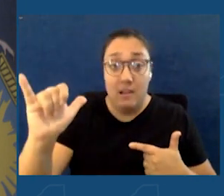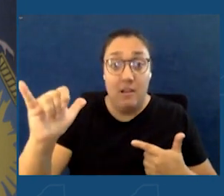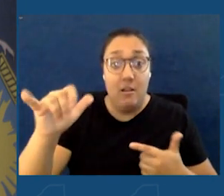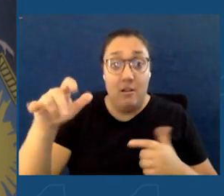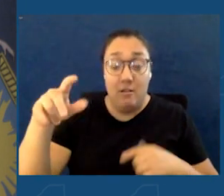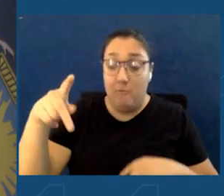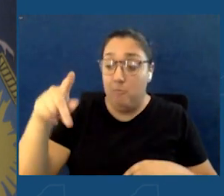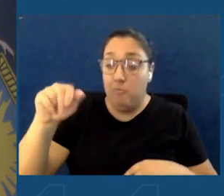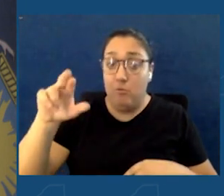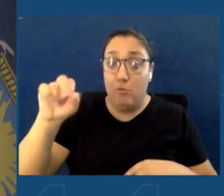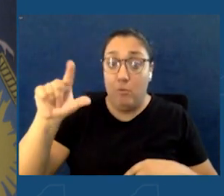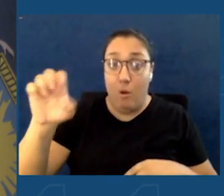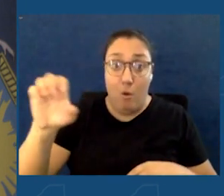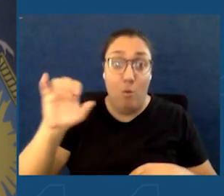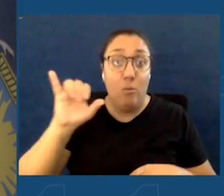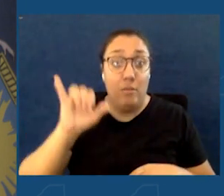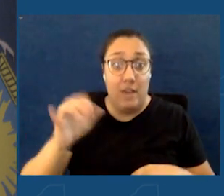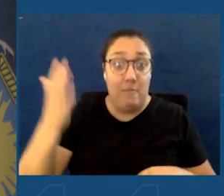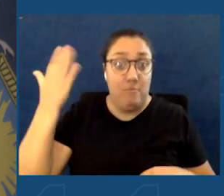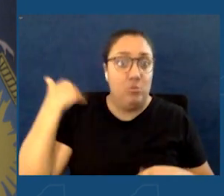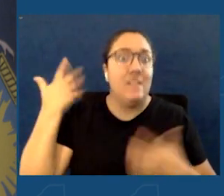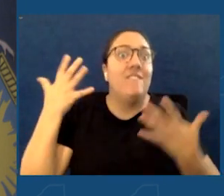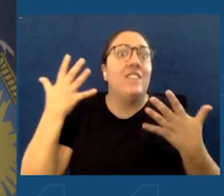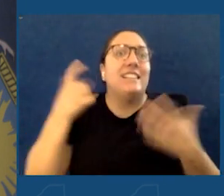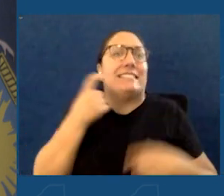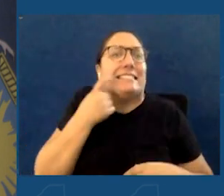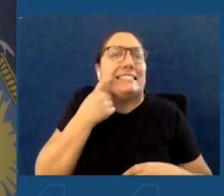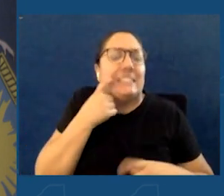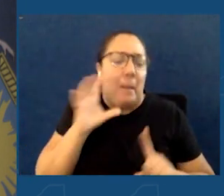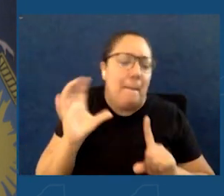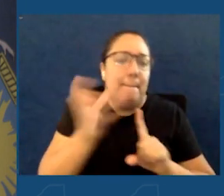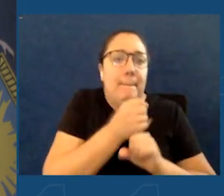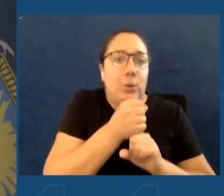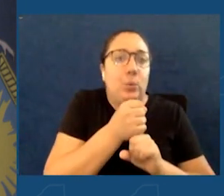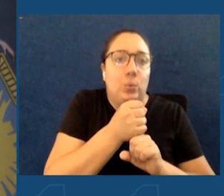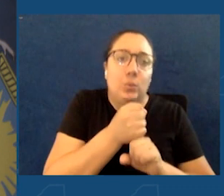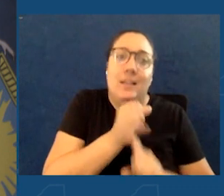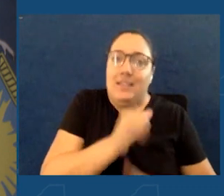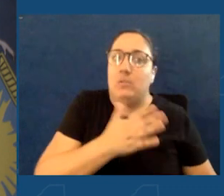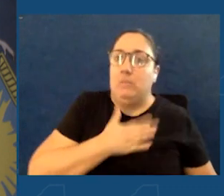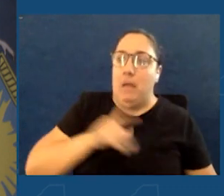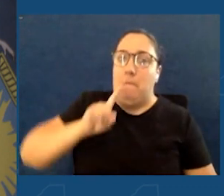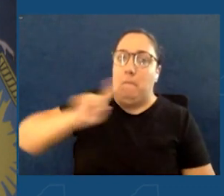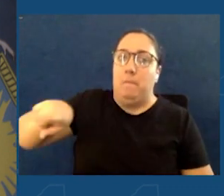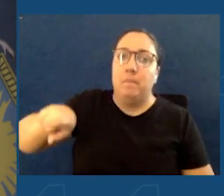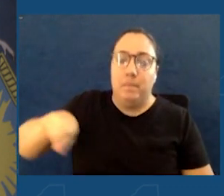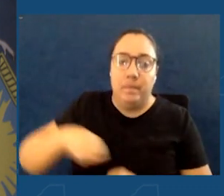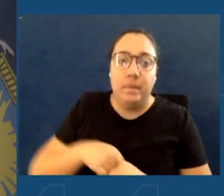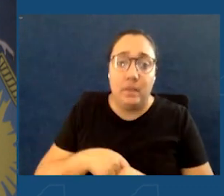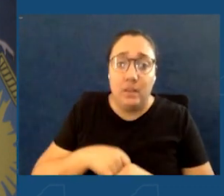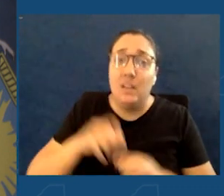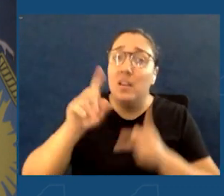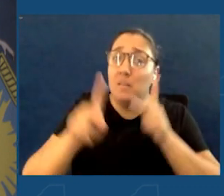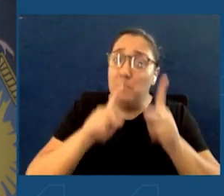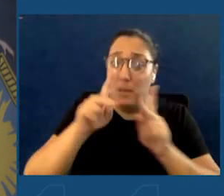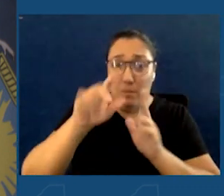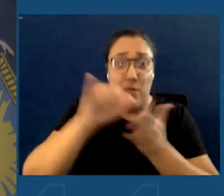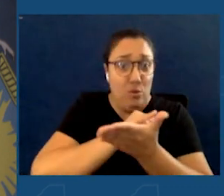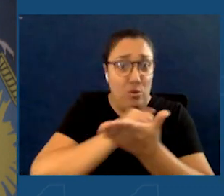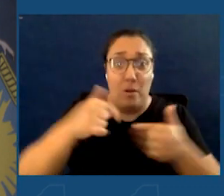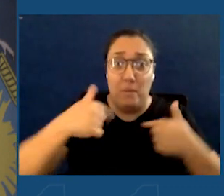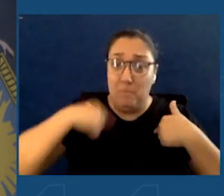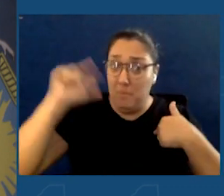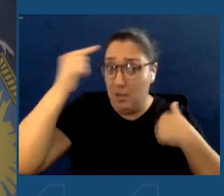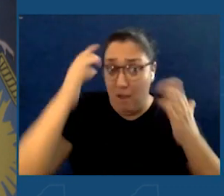minutes ago, that person is now in custody. That is at my direction. The people of New York need to know that as their governor, I'll stand